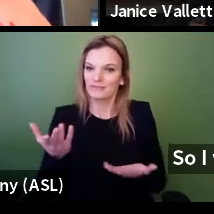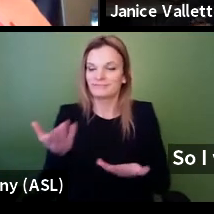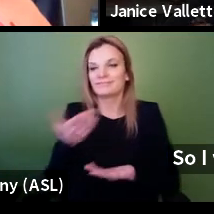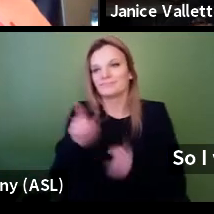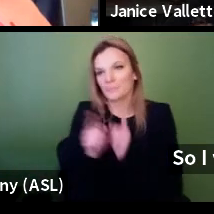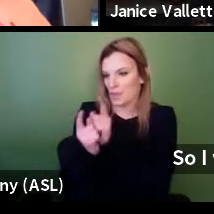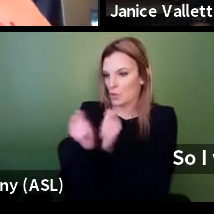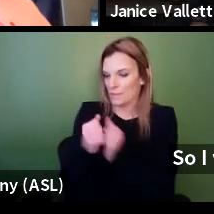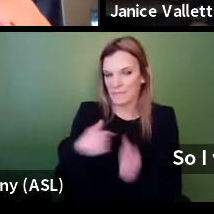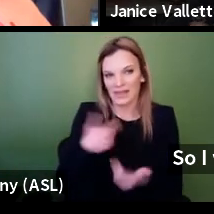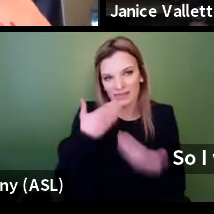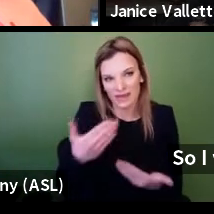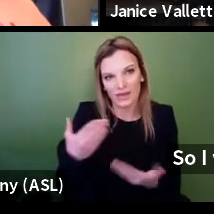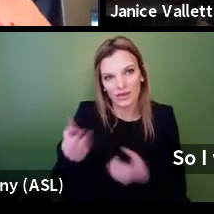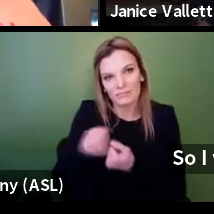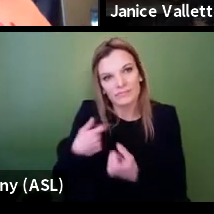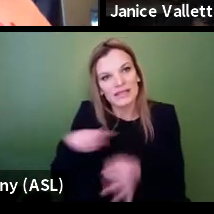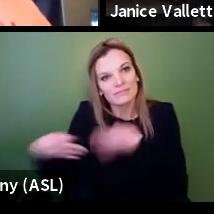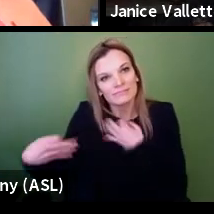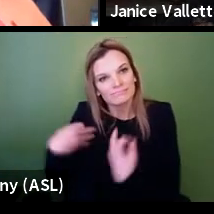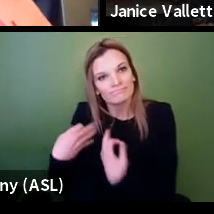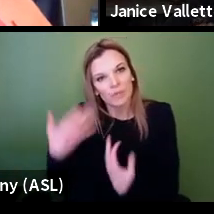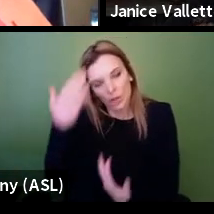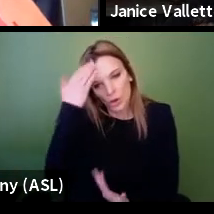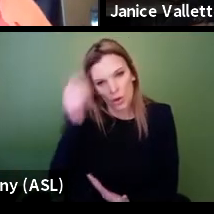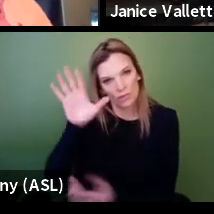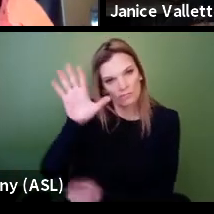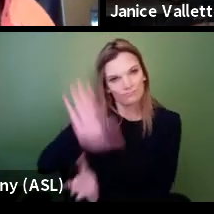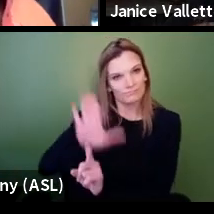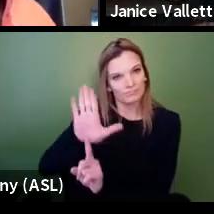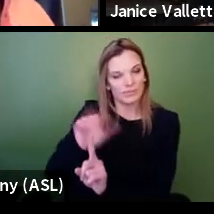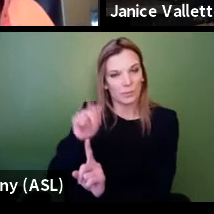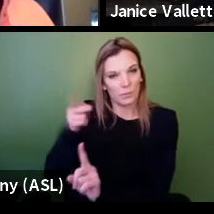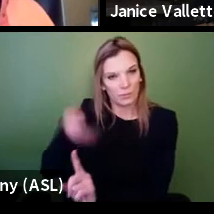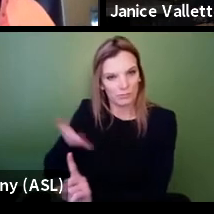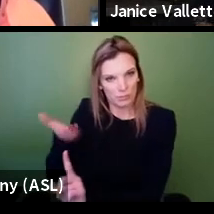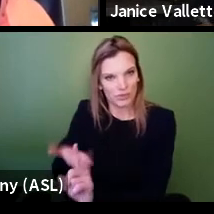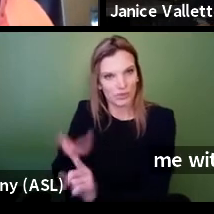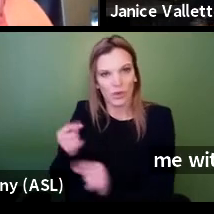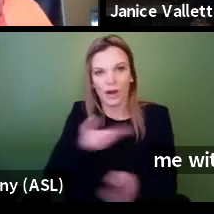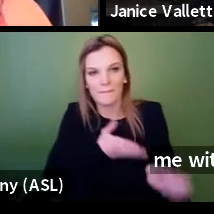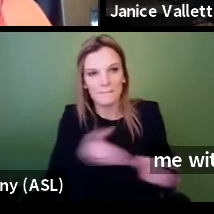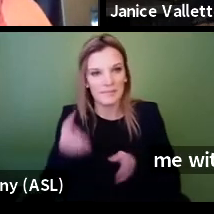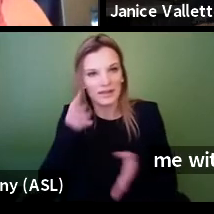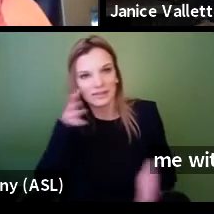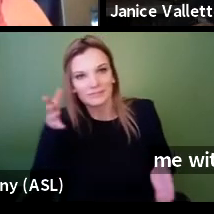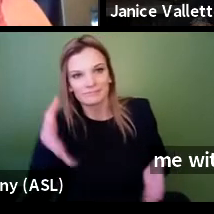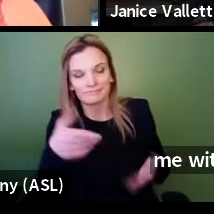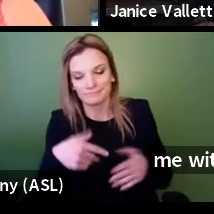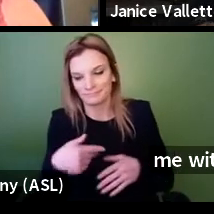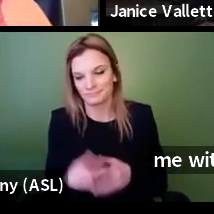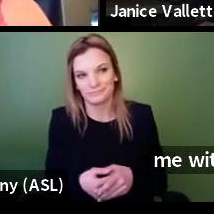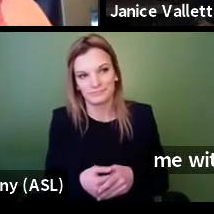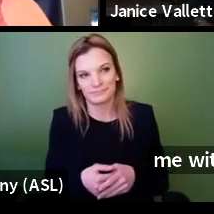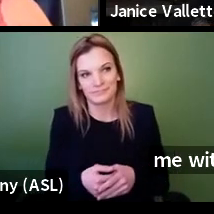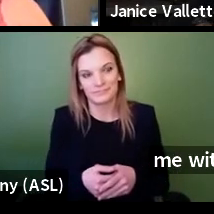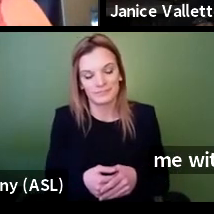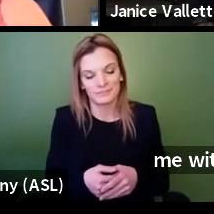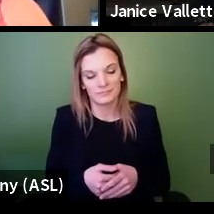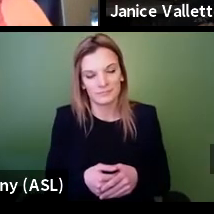a foundation, not just for our communication policy, but our plan and what needs to take place in the few months and the times